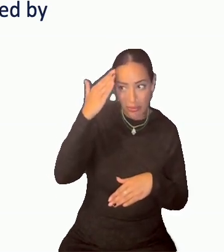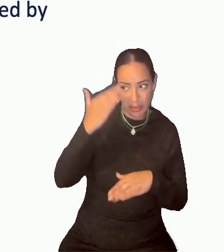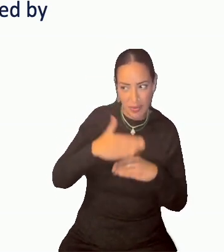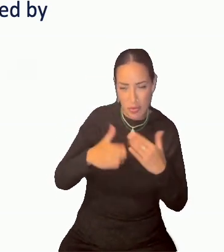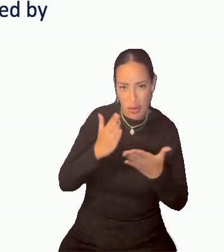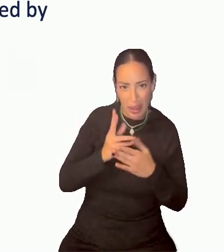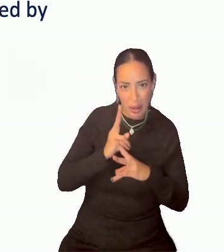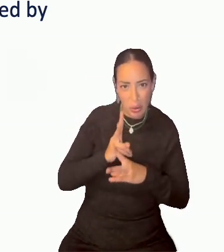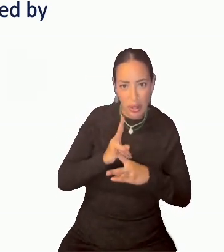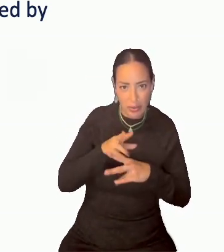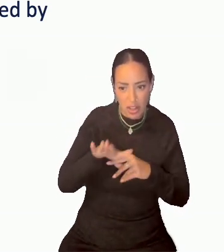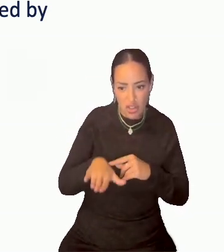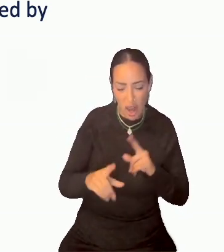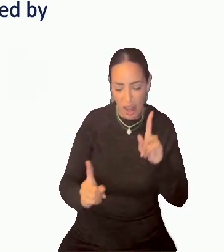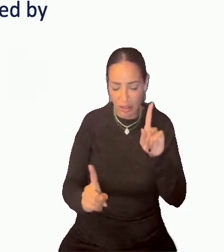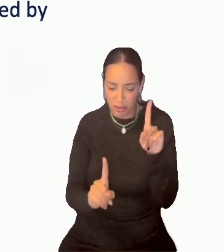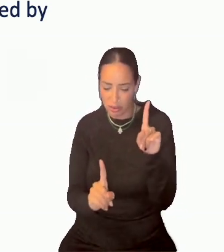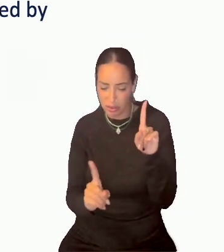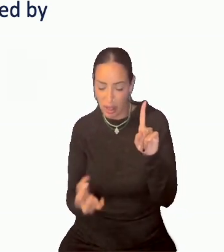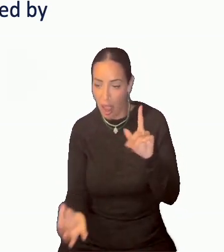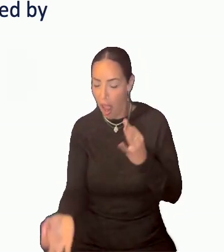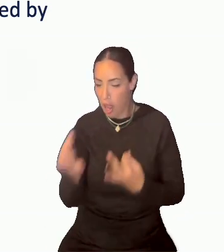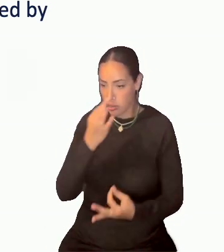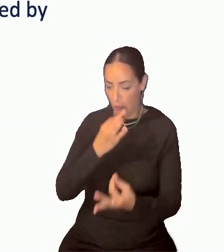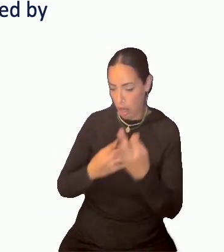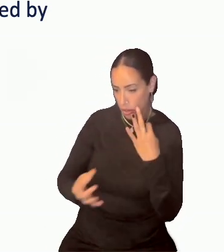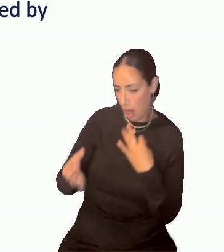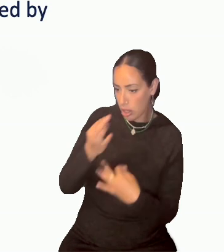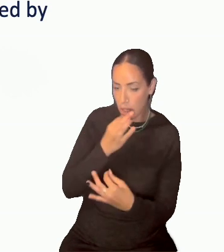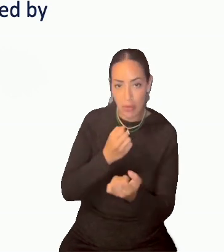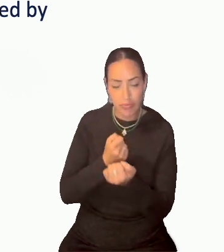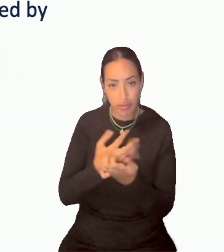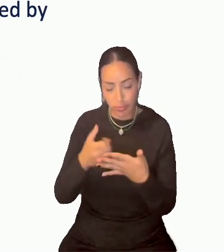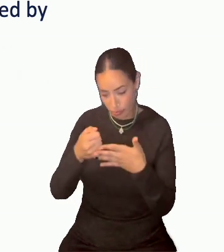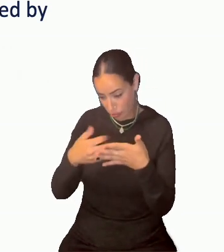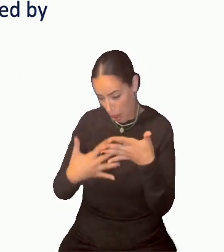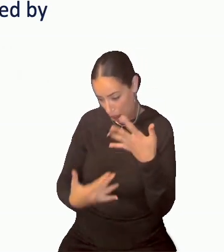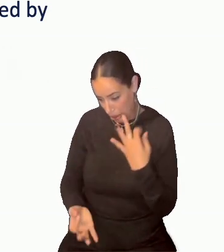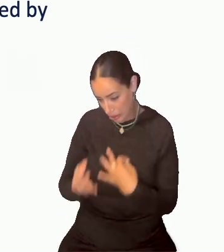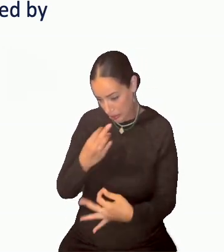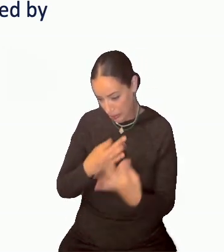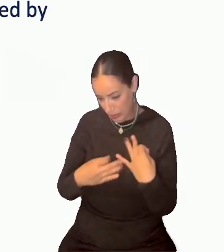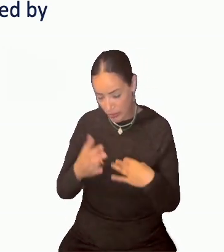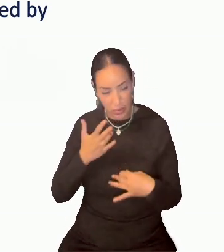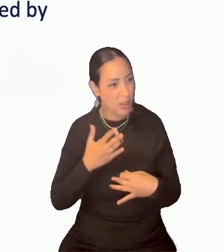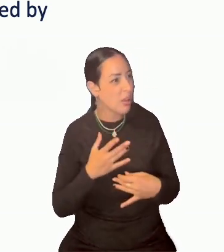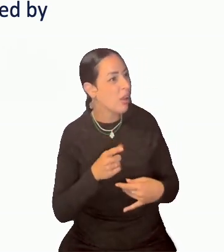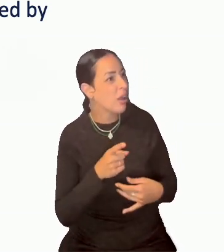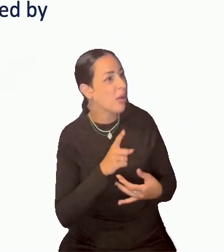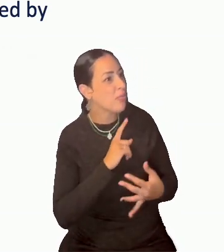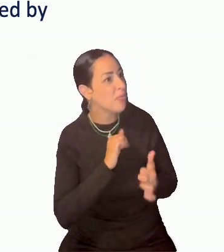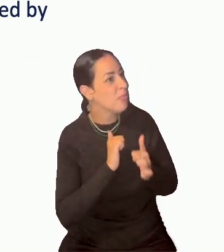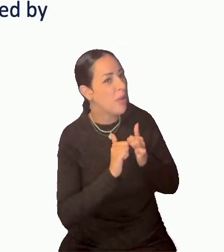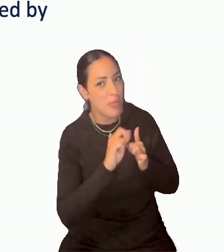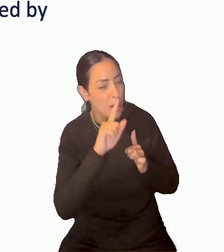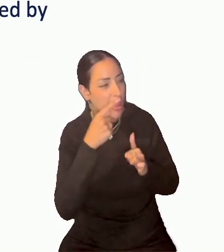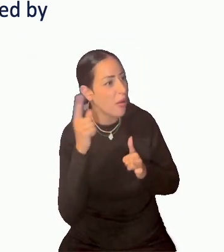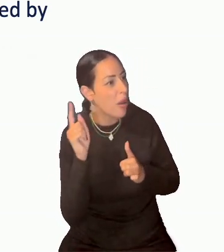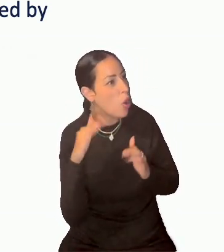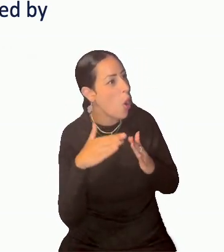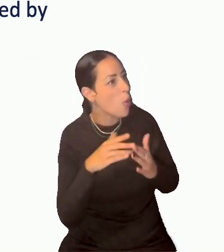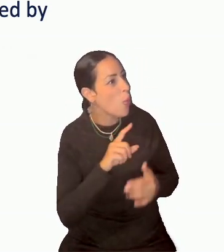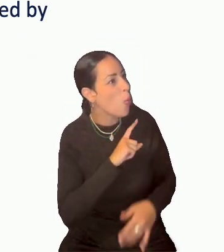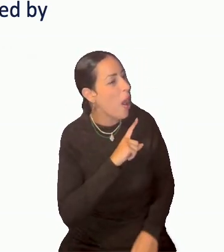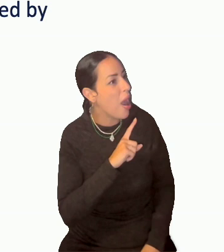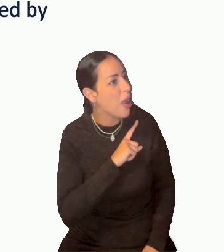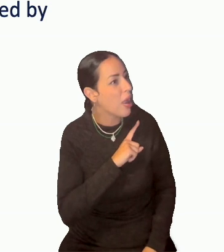taken care of a child before. He also asked questions, lots of them. He wanted to understand why his brother could not come home